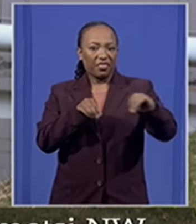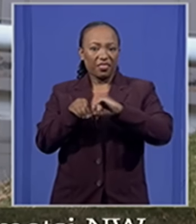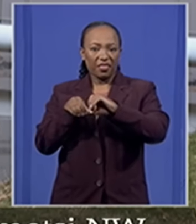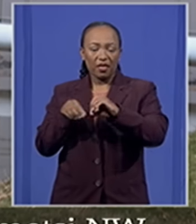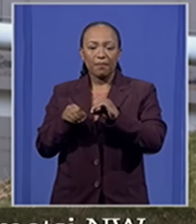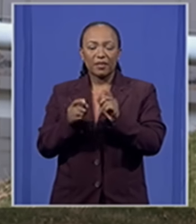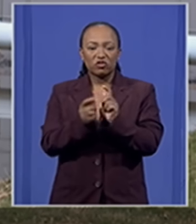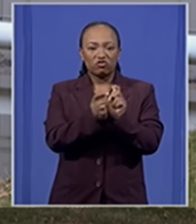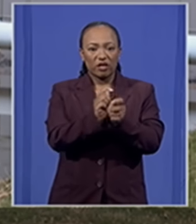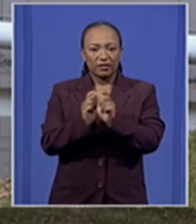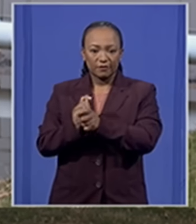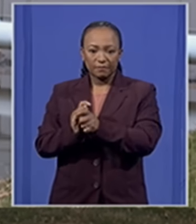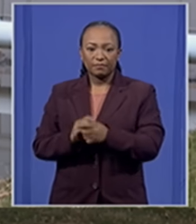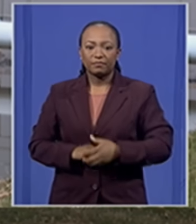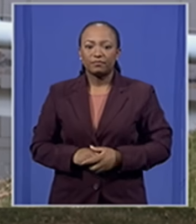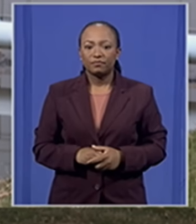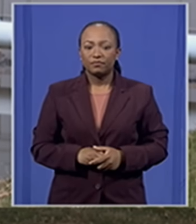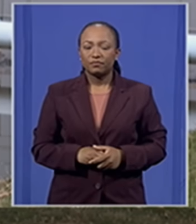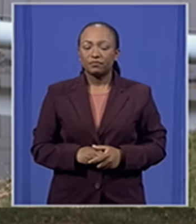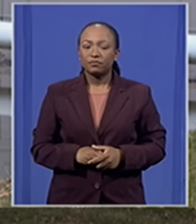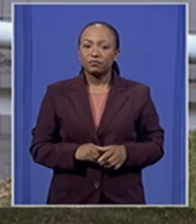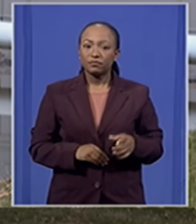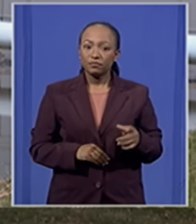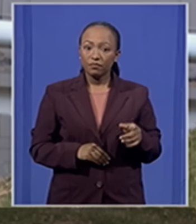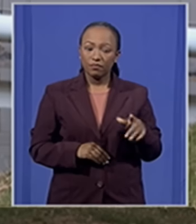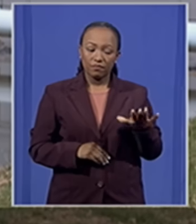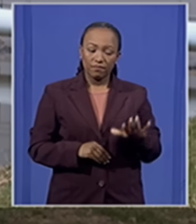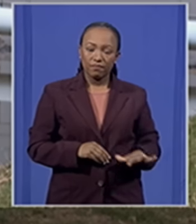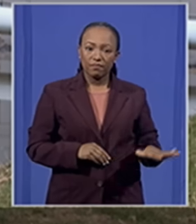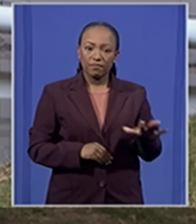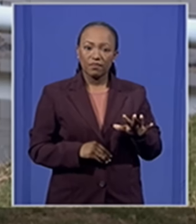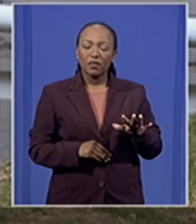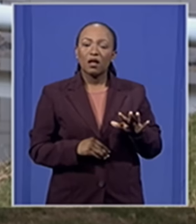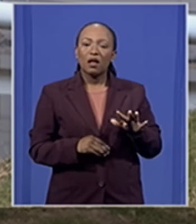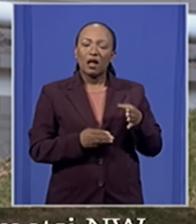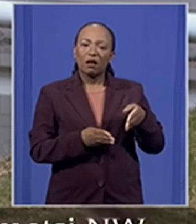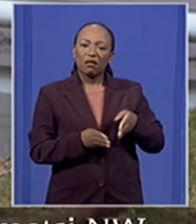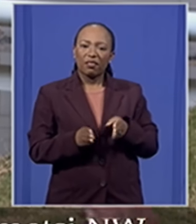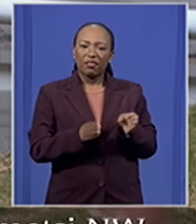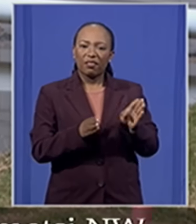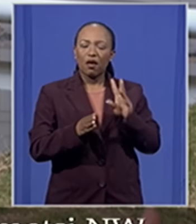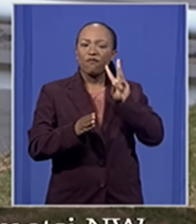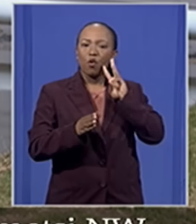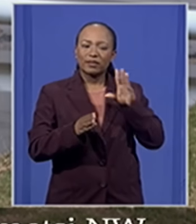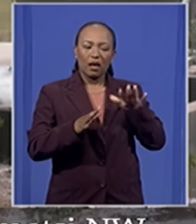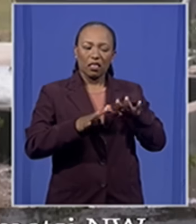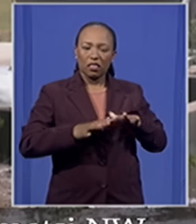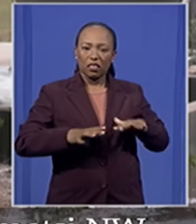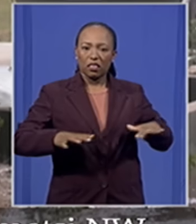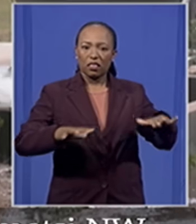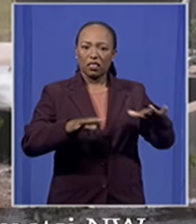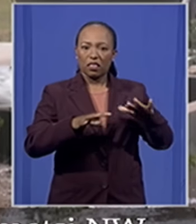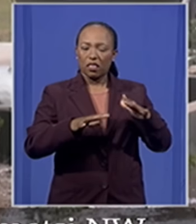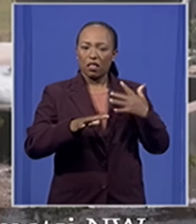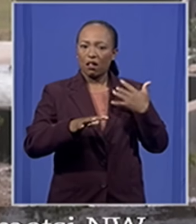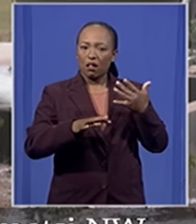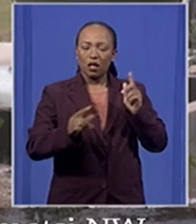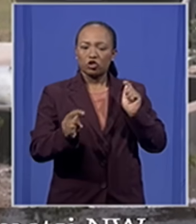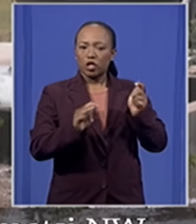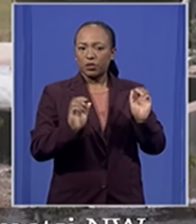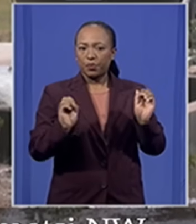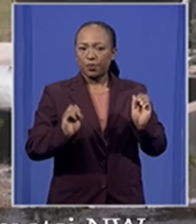dam below that has never been received any sludge from the USBR. Masepala wa Sedika